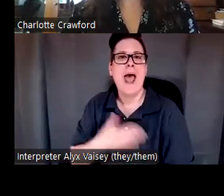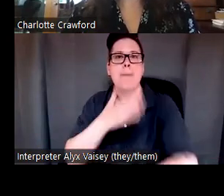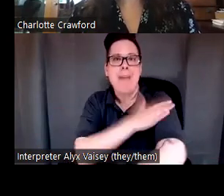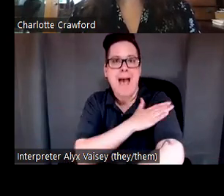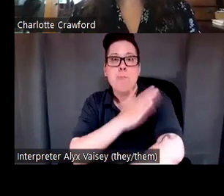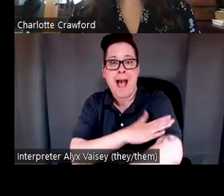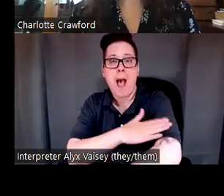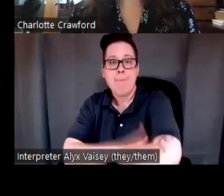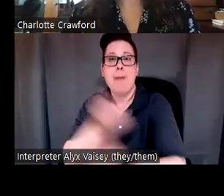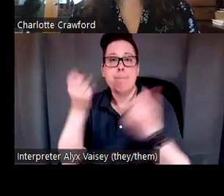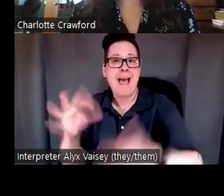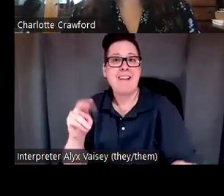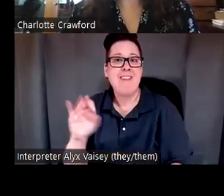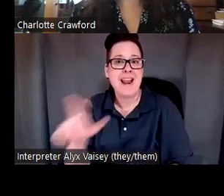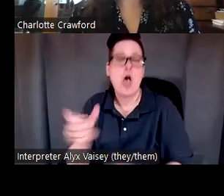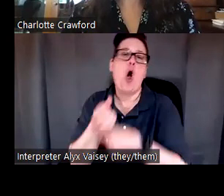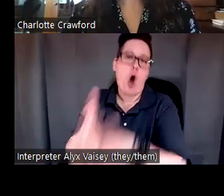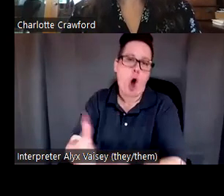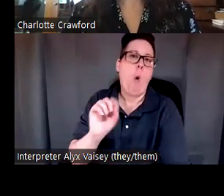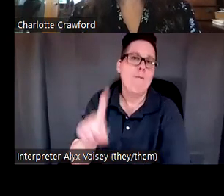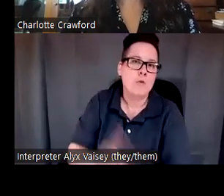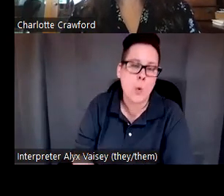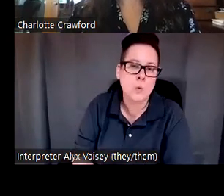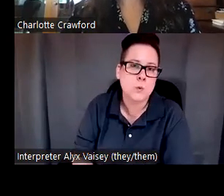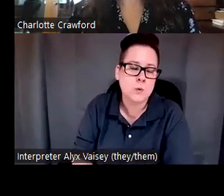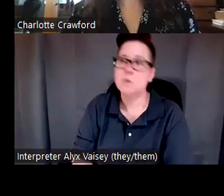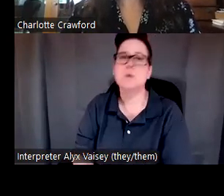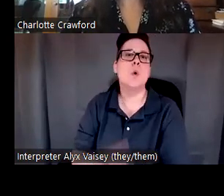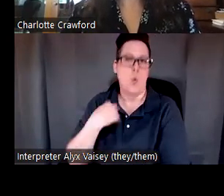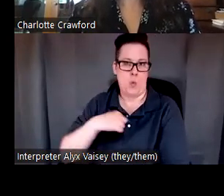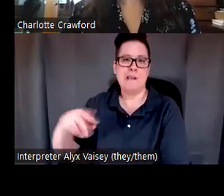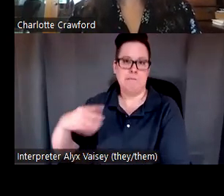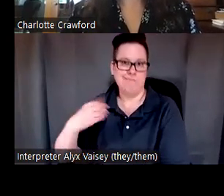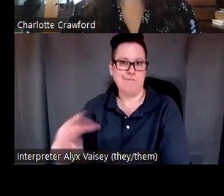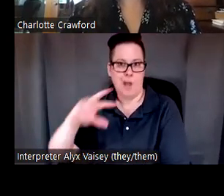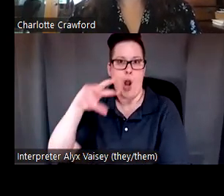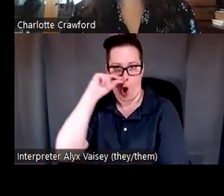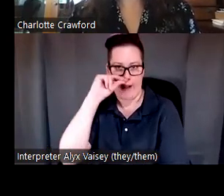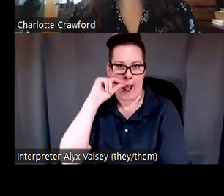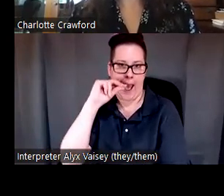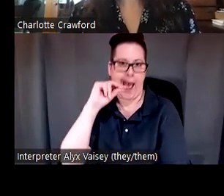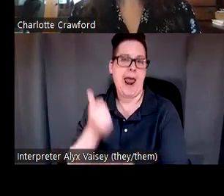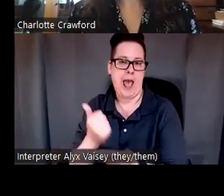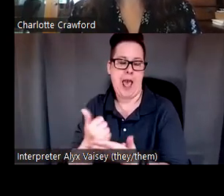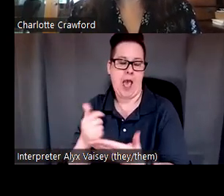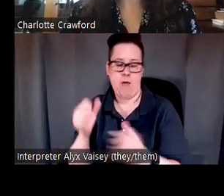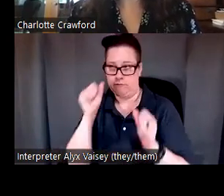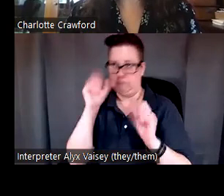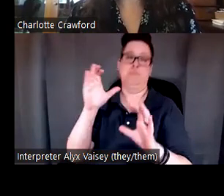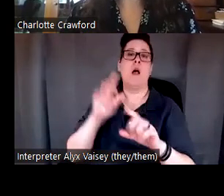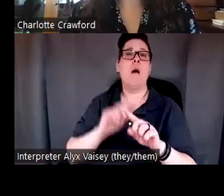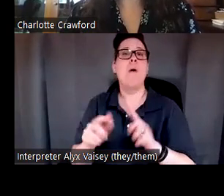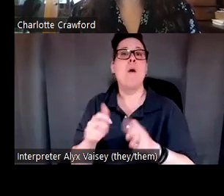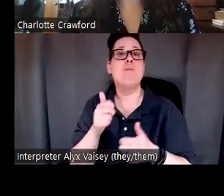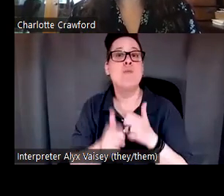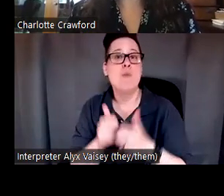on. That's what caused her overdose. We had to give her some Narcan in order to reverse it. The problem with